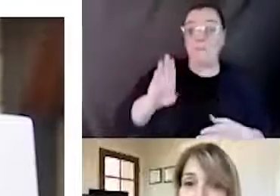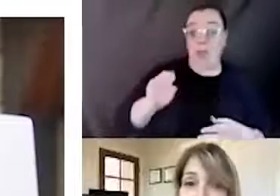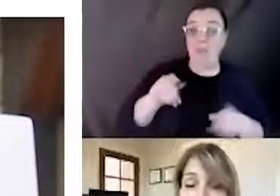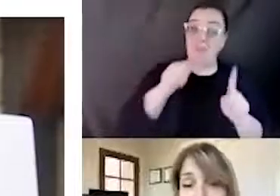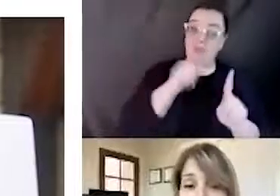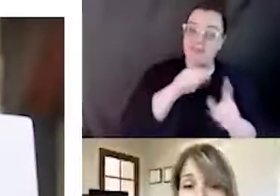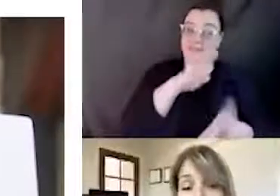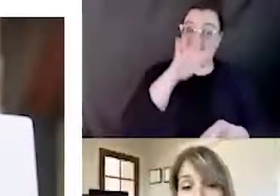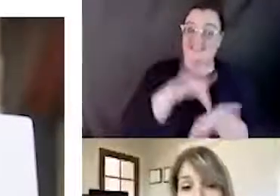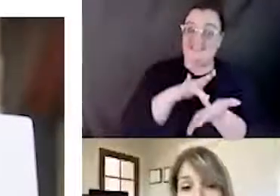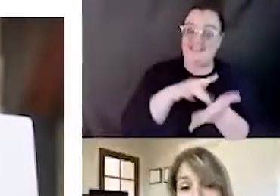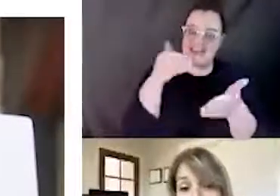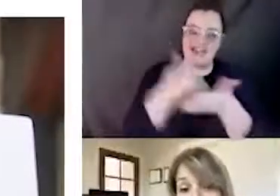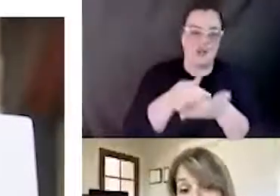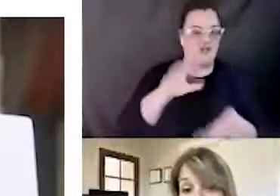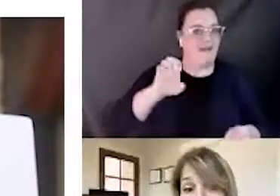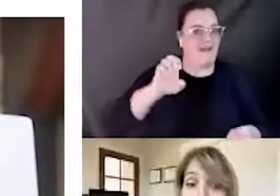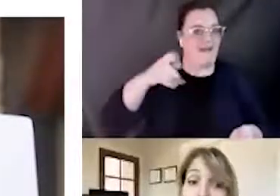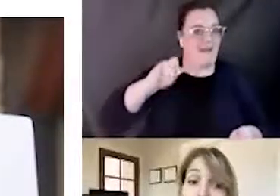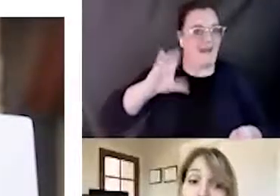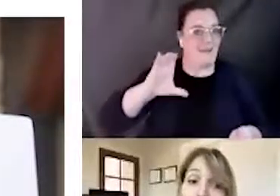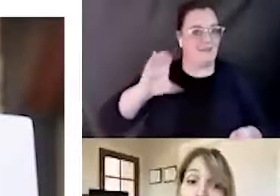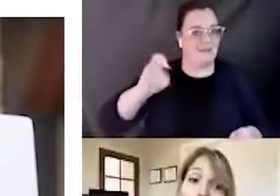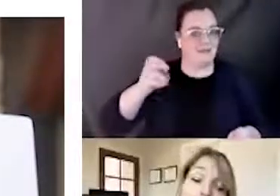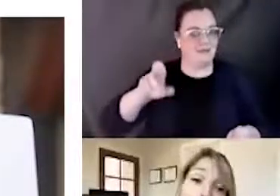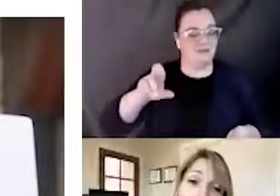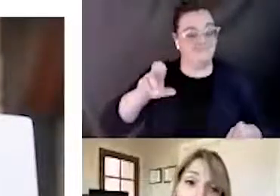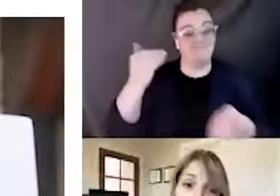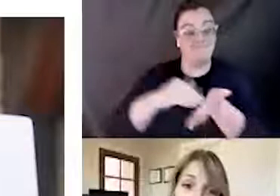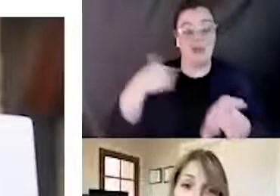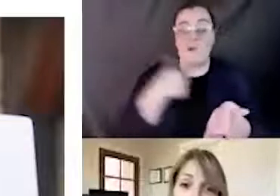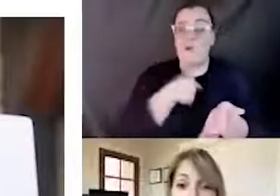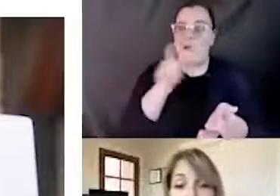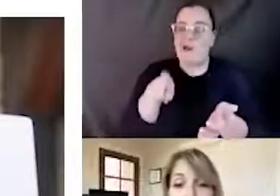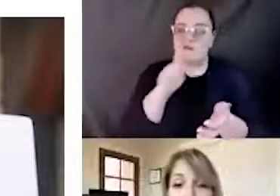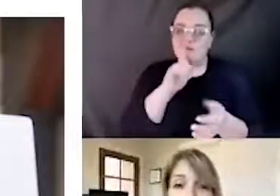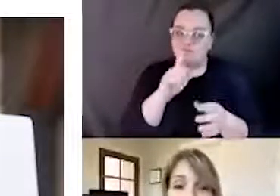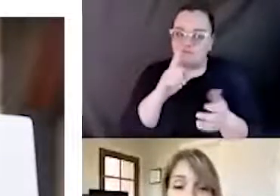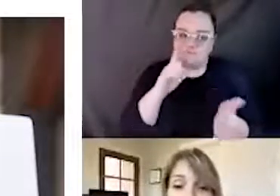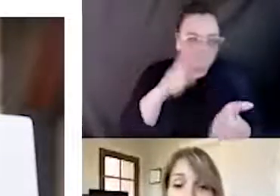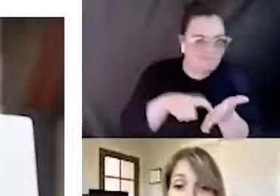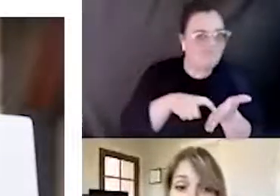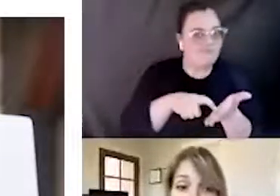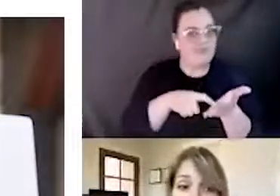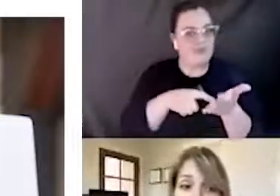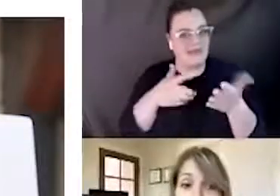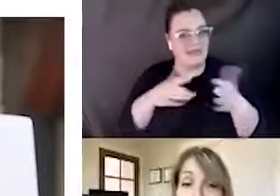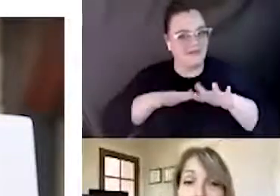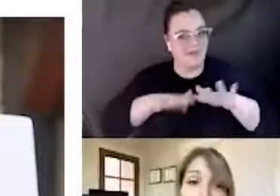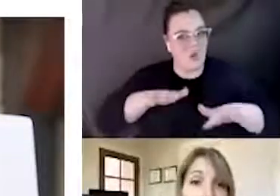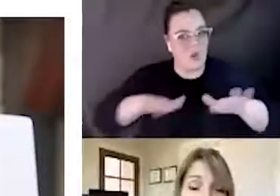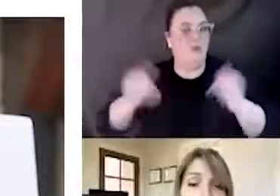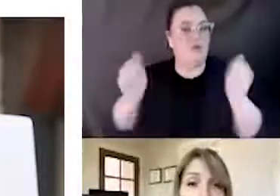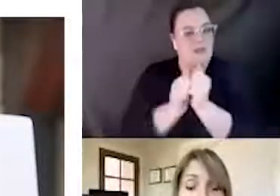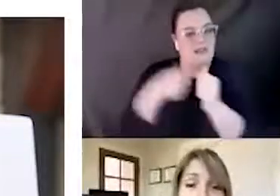epicenter. So again, we have to detect the waves with our sensors in order to know that an earthquake is happening. It also